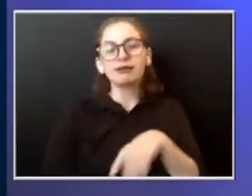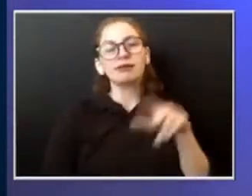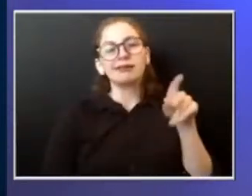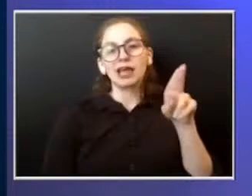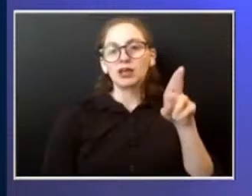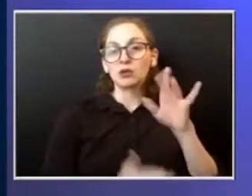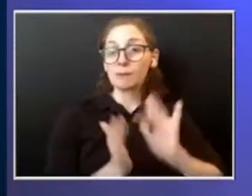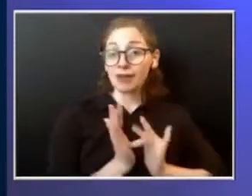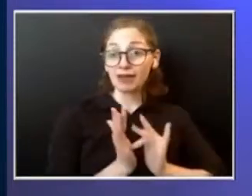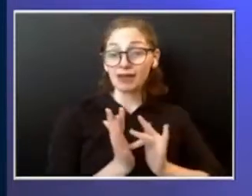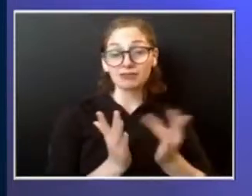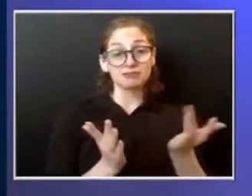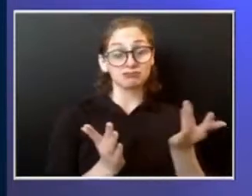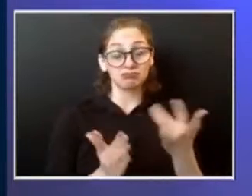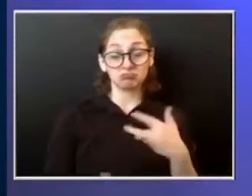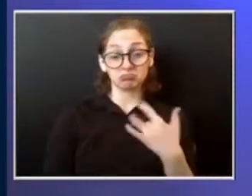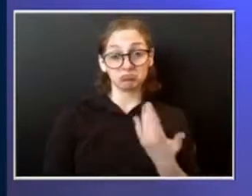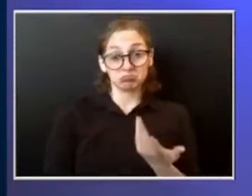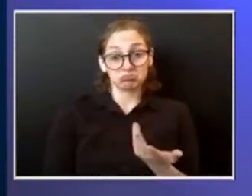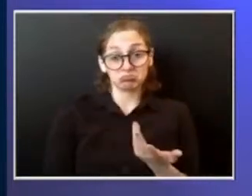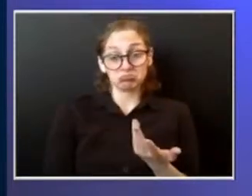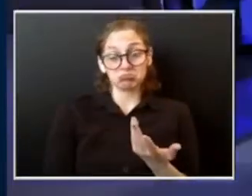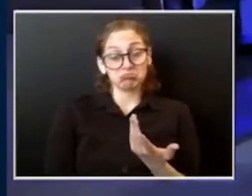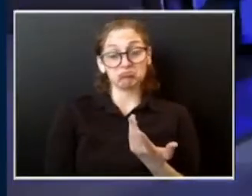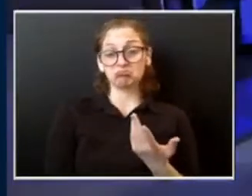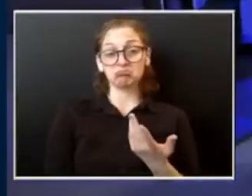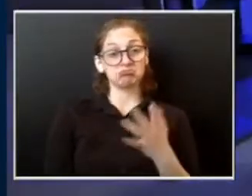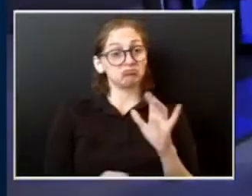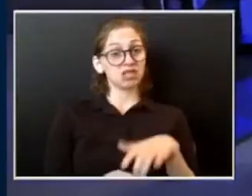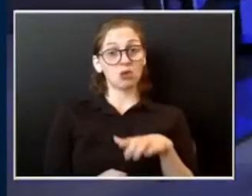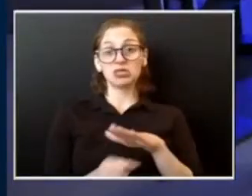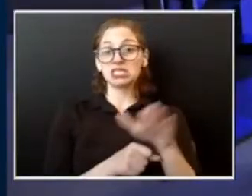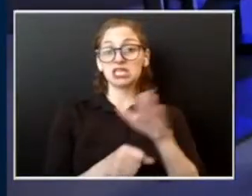felt like I knew what I needed to know to move on.